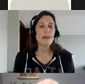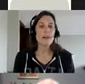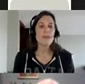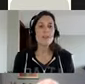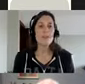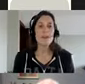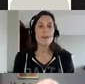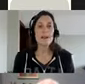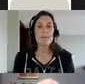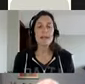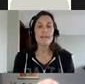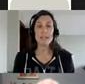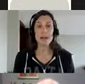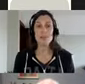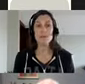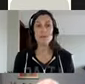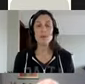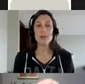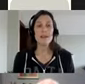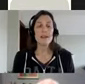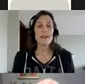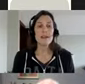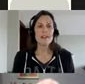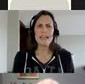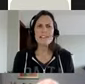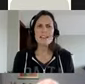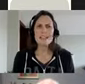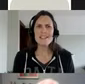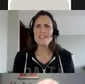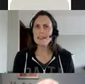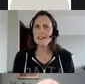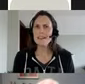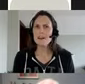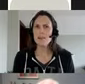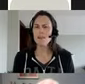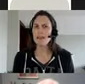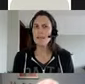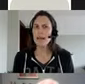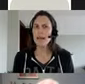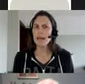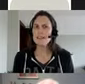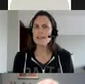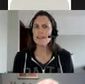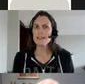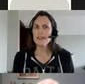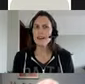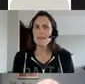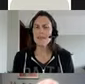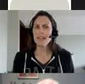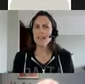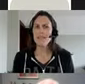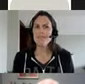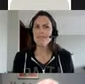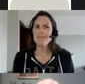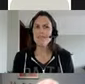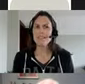me on Twitter. My handle is Maps Overlord. And occasionally I check LinkedIn, but I'm really bad at it. So I